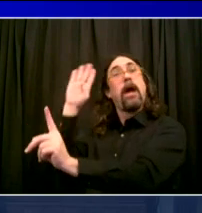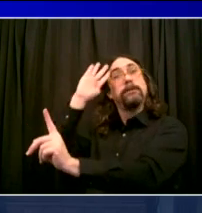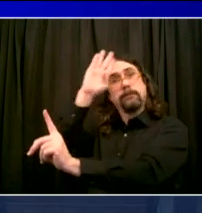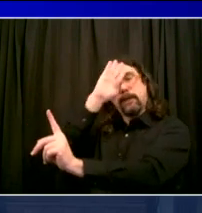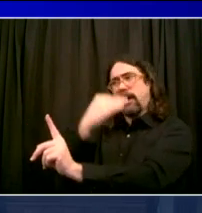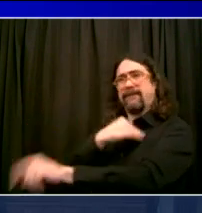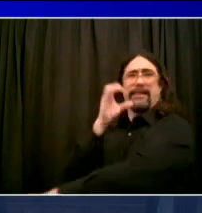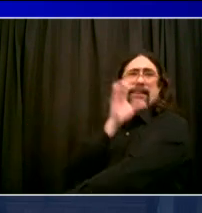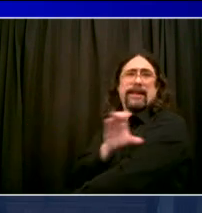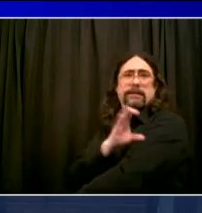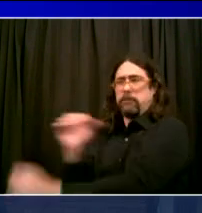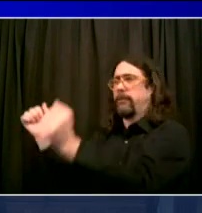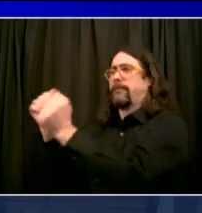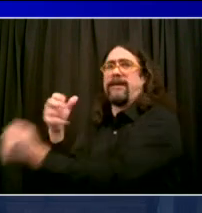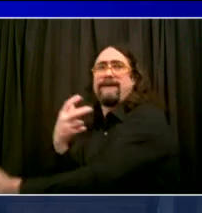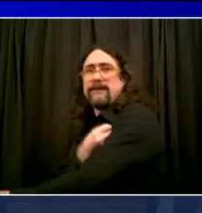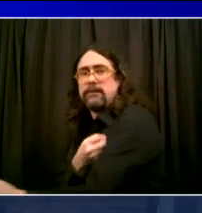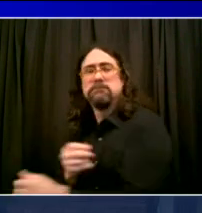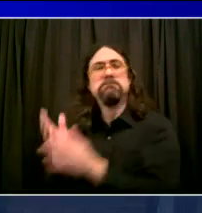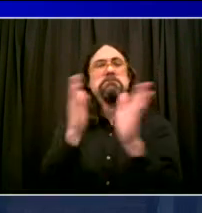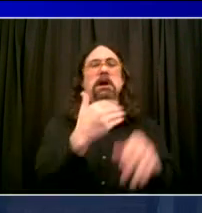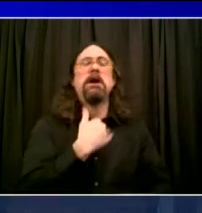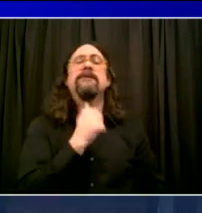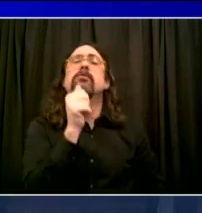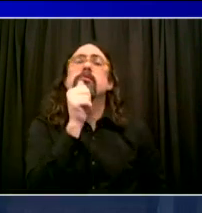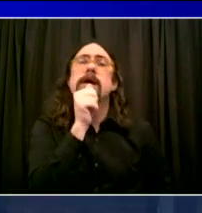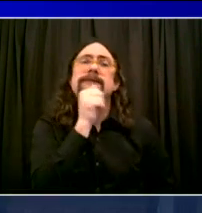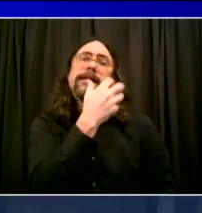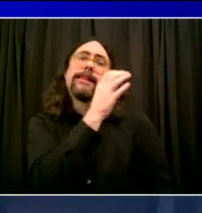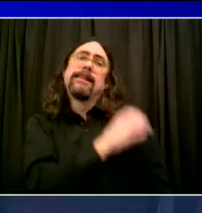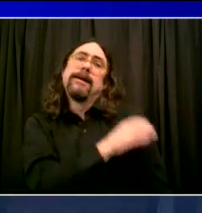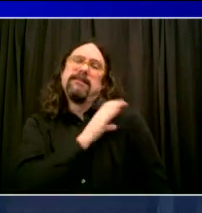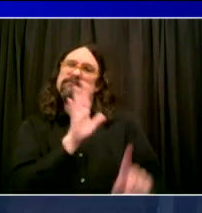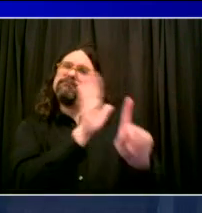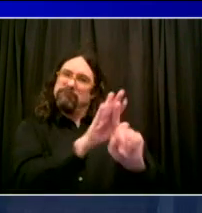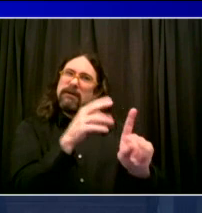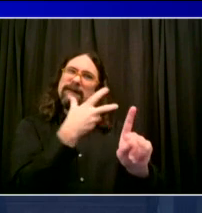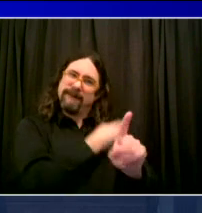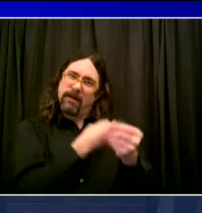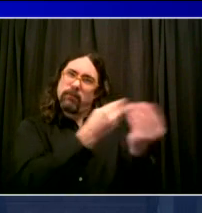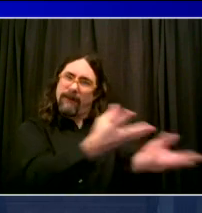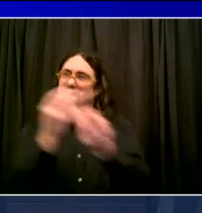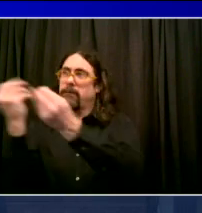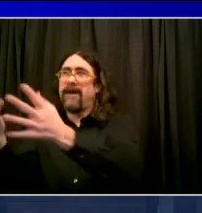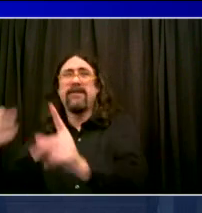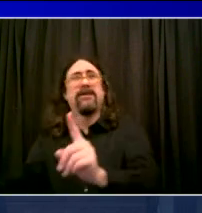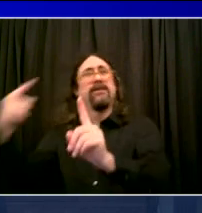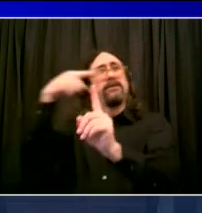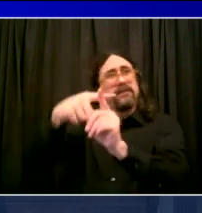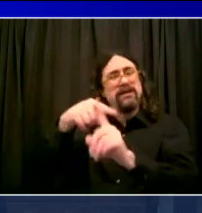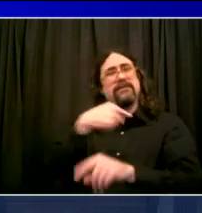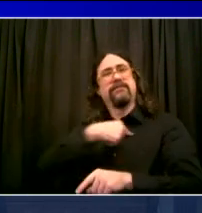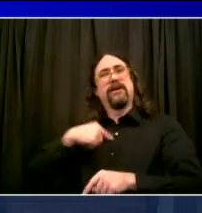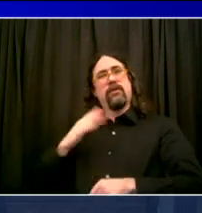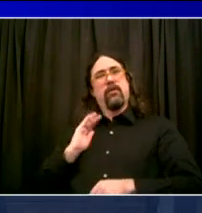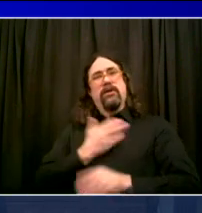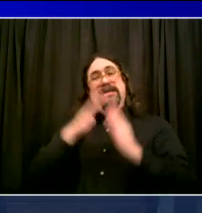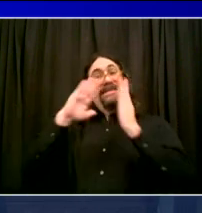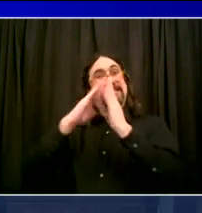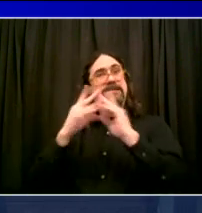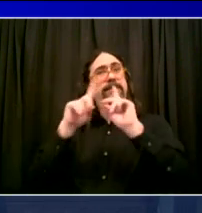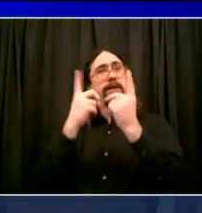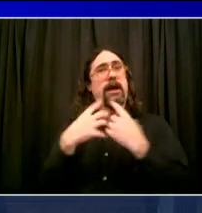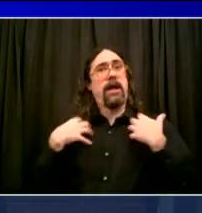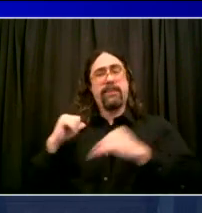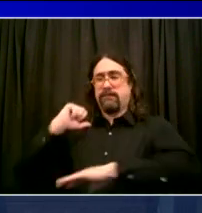to the neighborhoods, down to the grassroots. What are we seeing? We're seeing amazing results. I was out at Hillcrest High School in Queens a few weeks